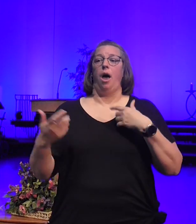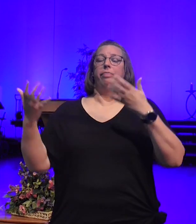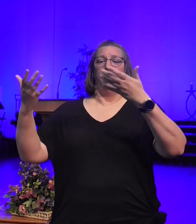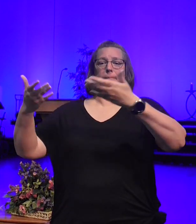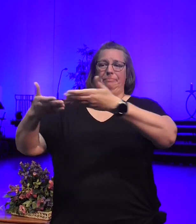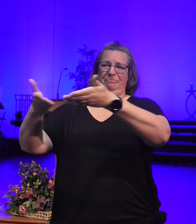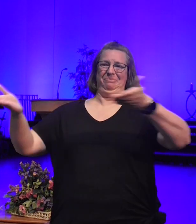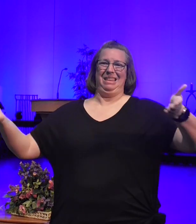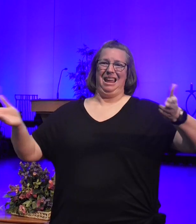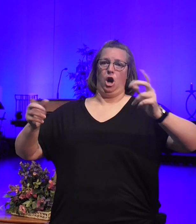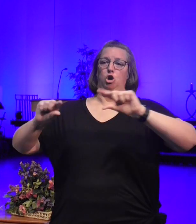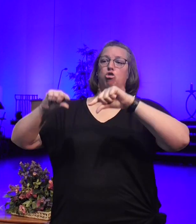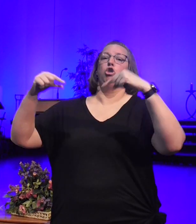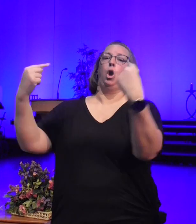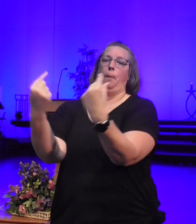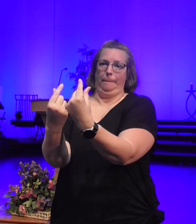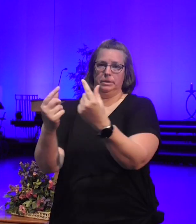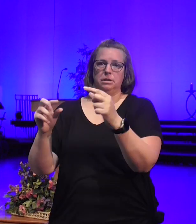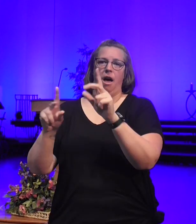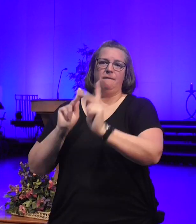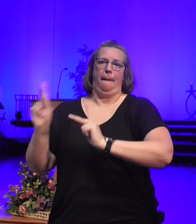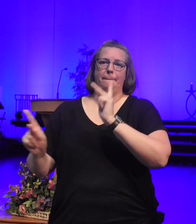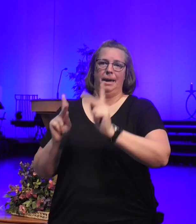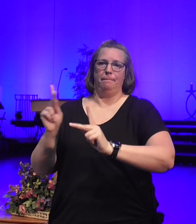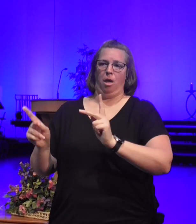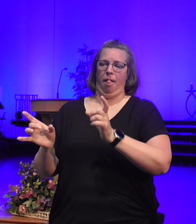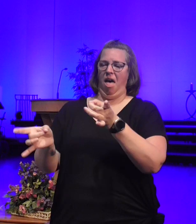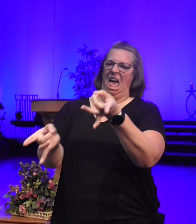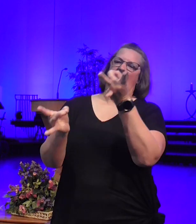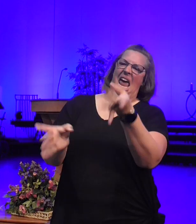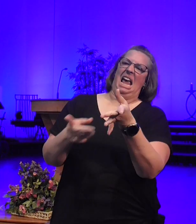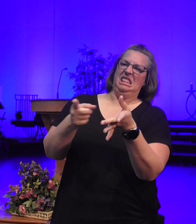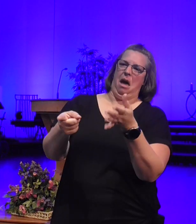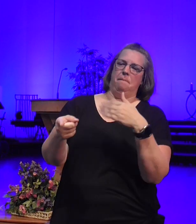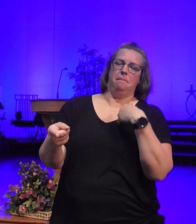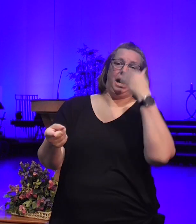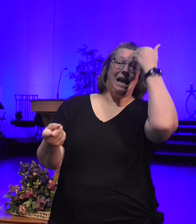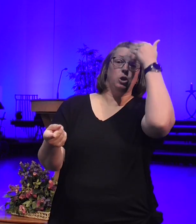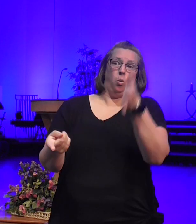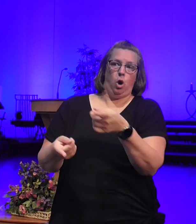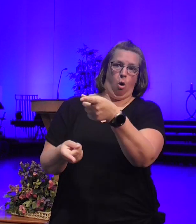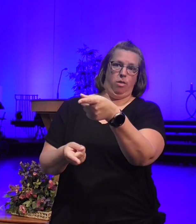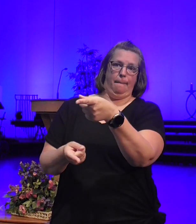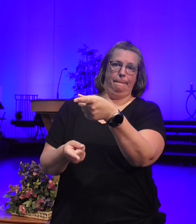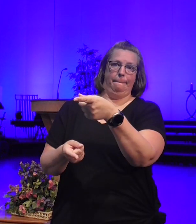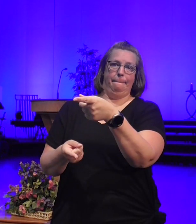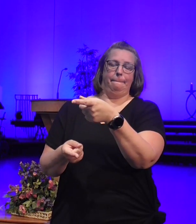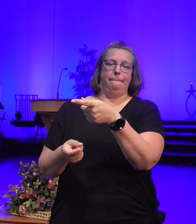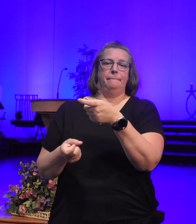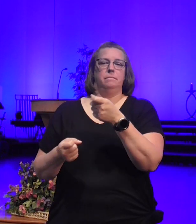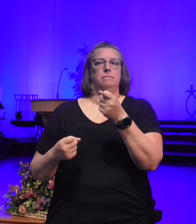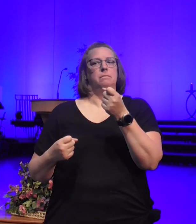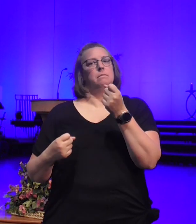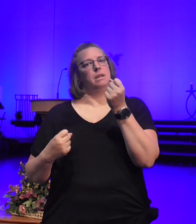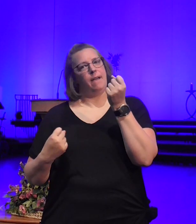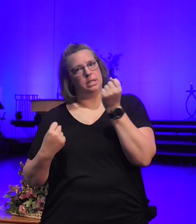to hate, whom we don't even know, by standing for belonging